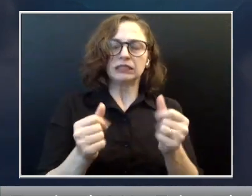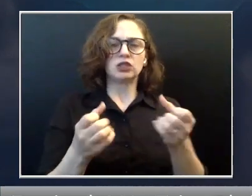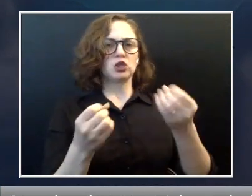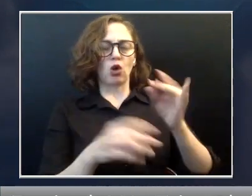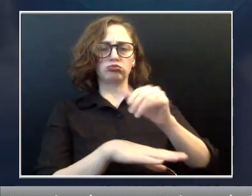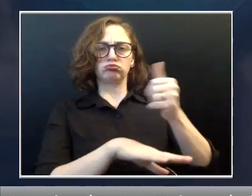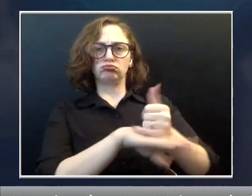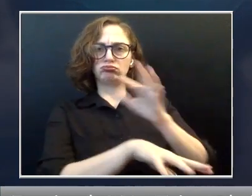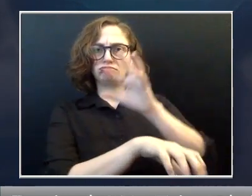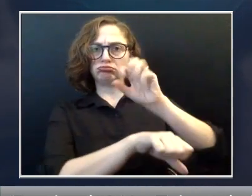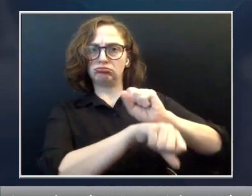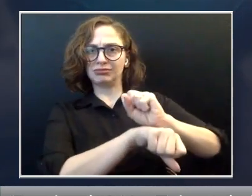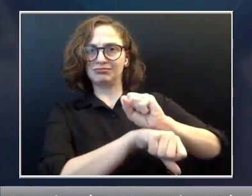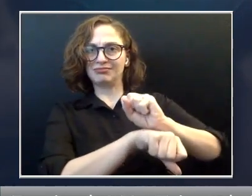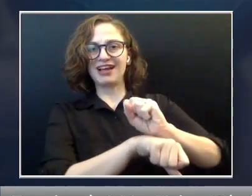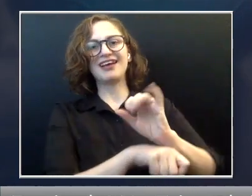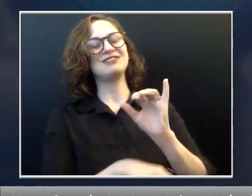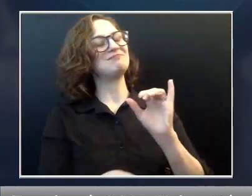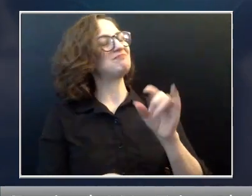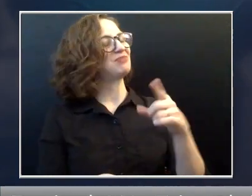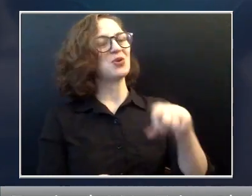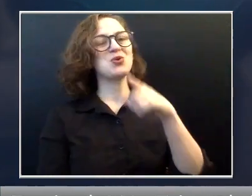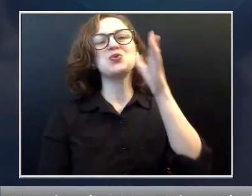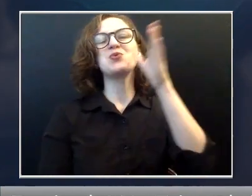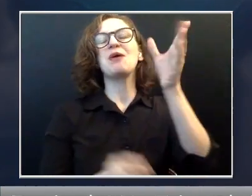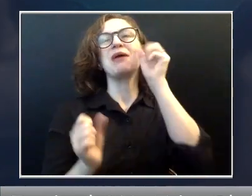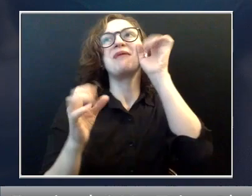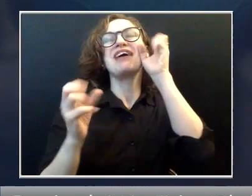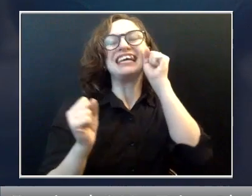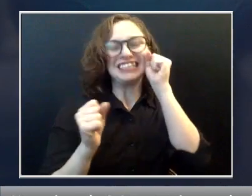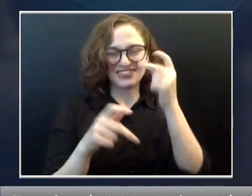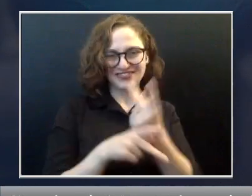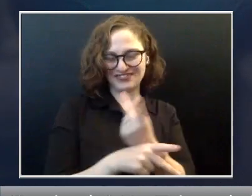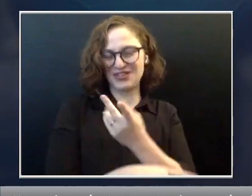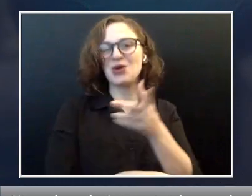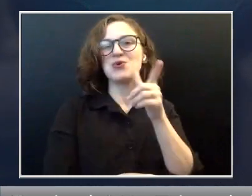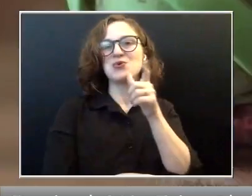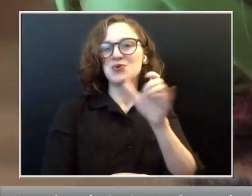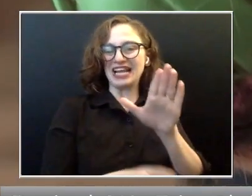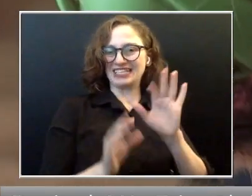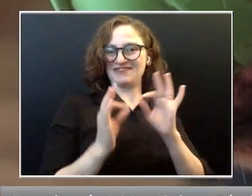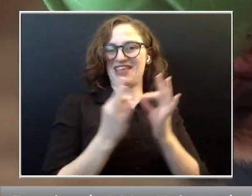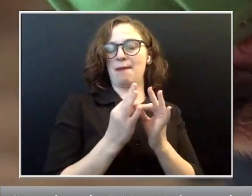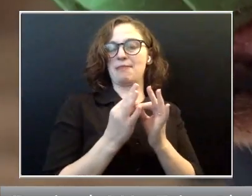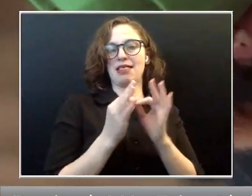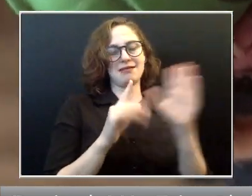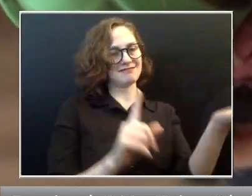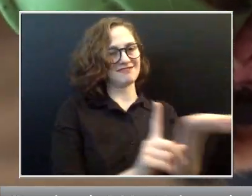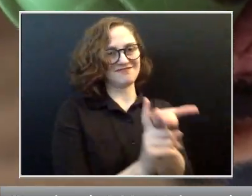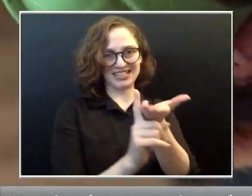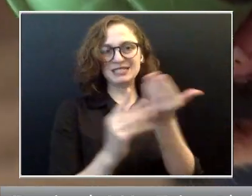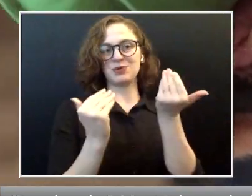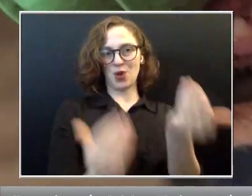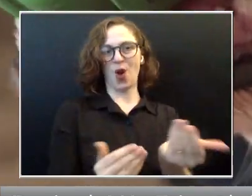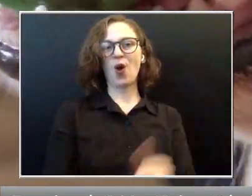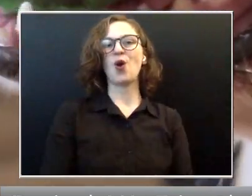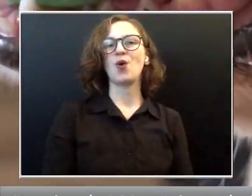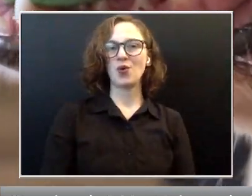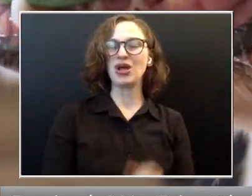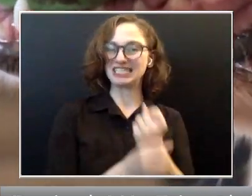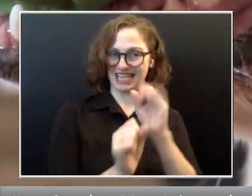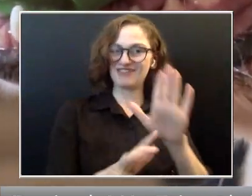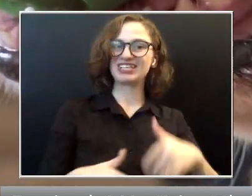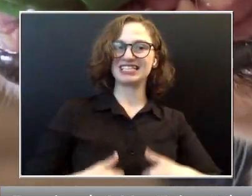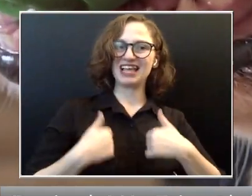his family finally ultimately convinced him to do it. It wound up saving his life. Cam, I think she knew something